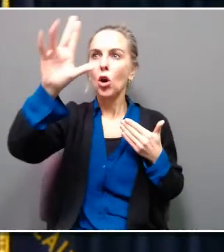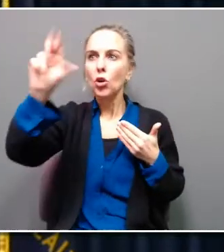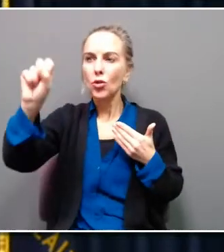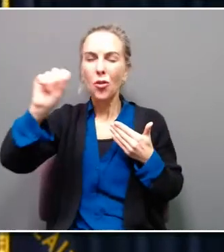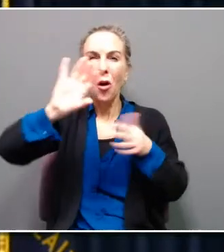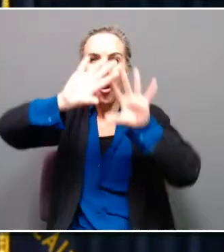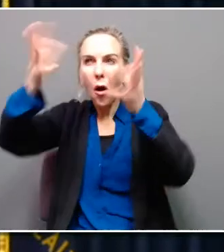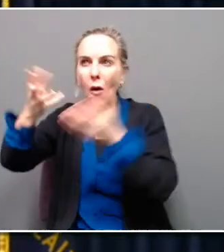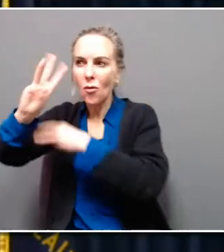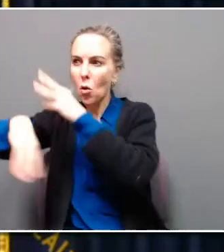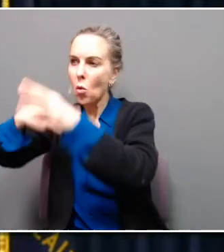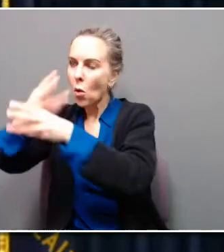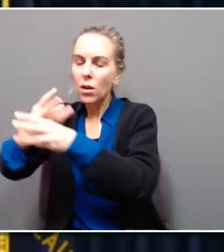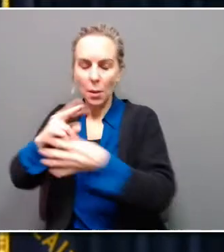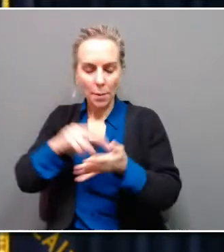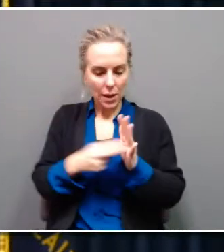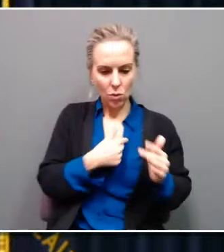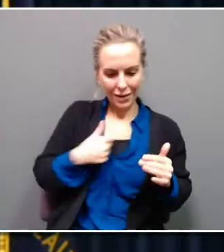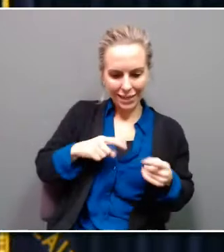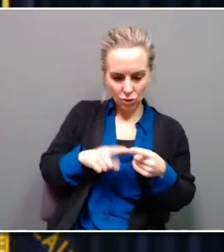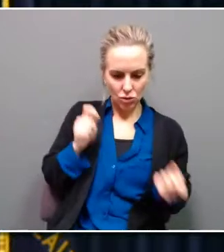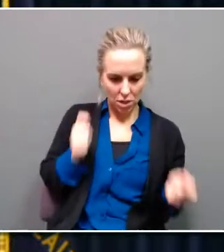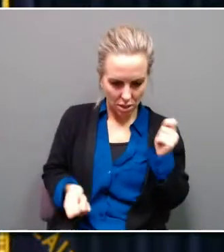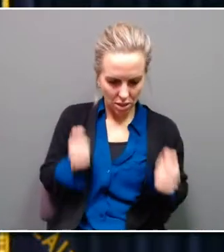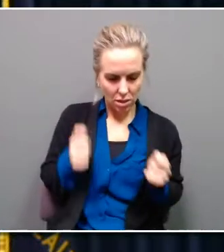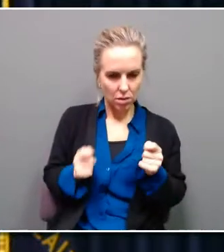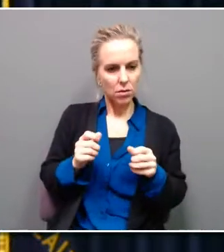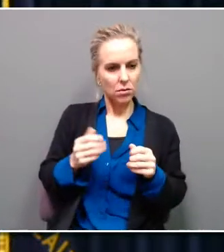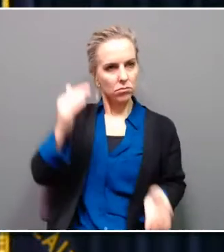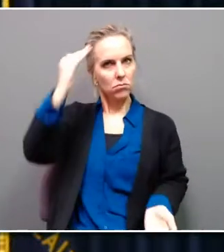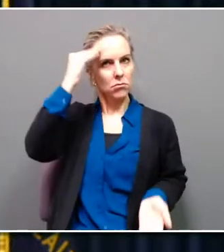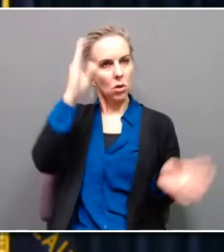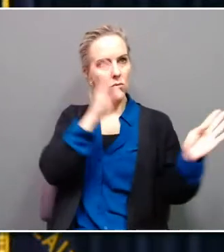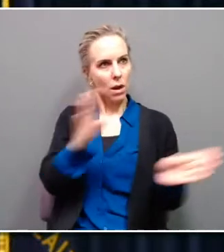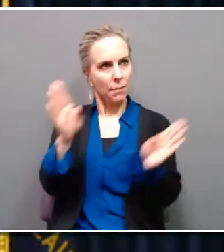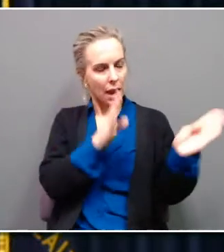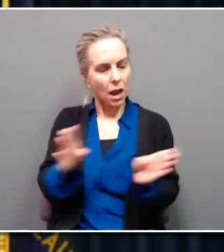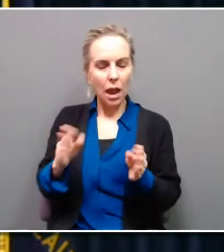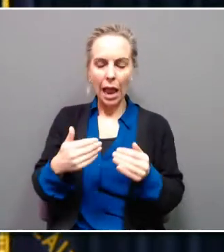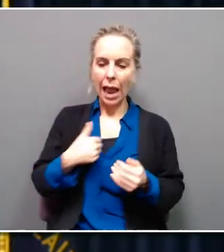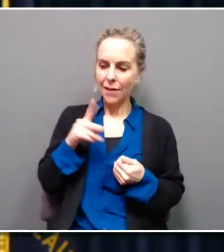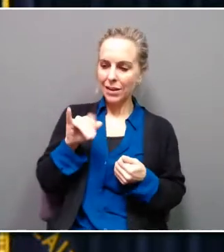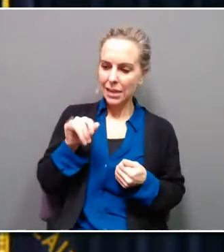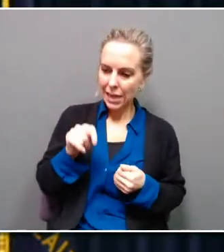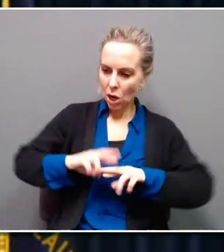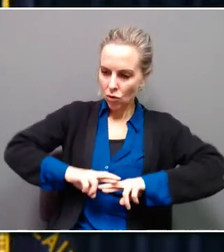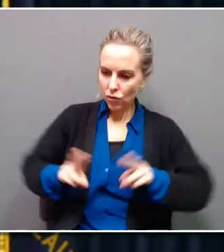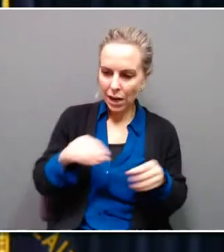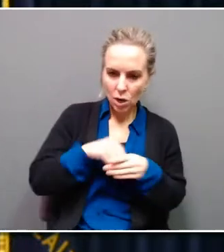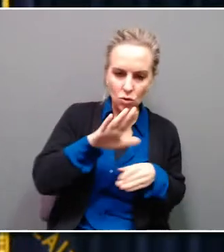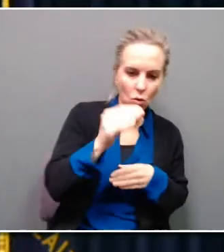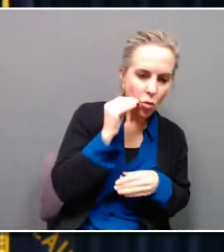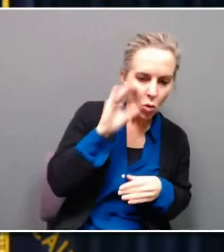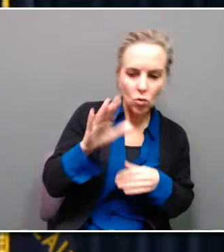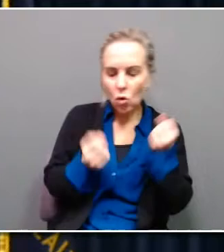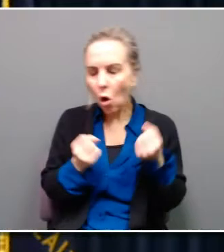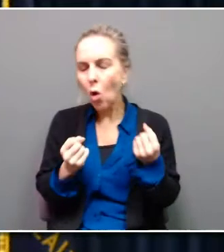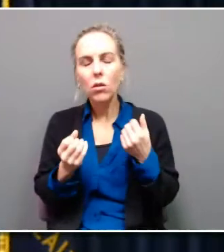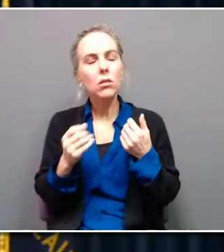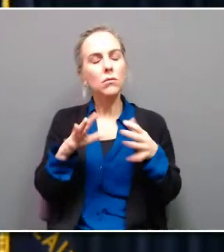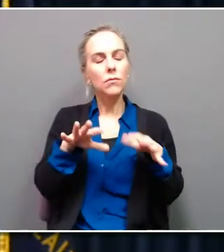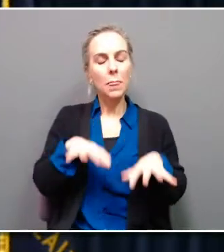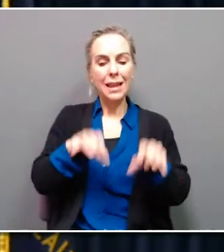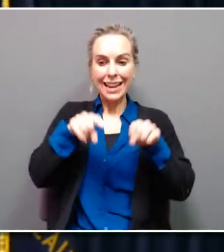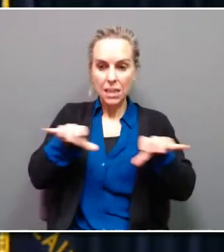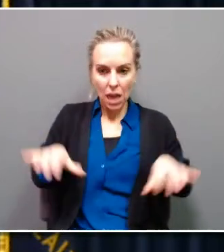let's adapt. Let's be prepared. Let's make sure you have this kit and the things you need in your home. By taking these actions, we can not only